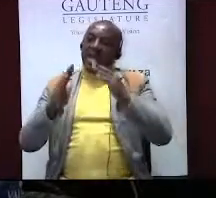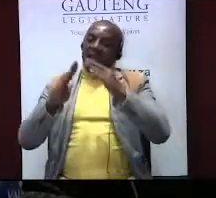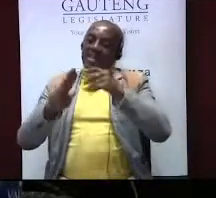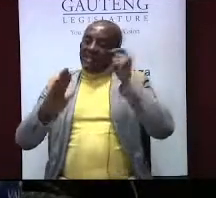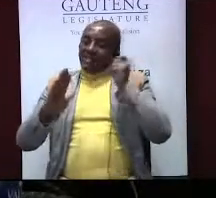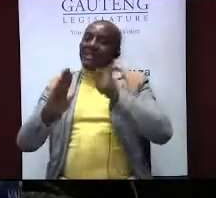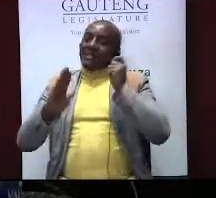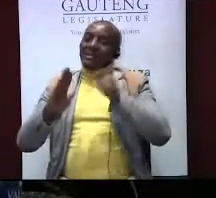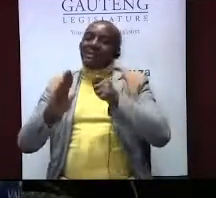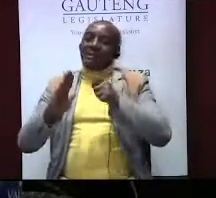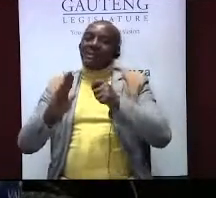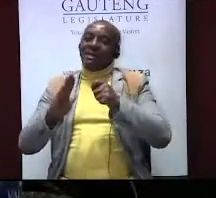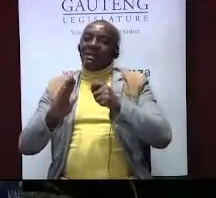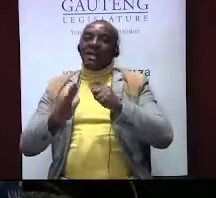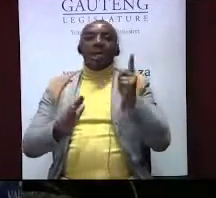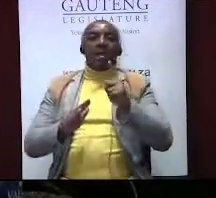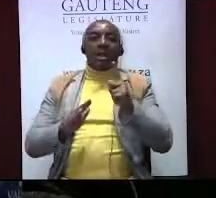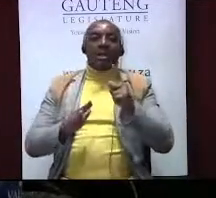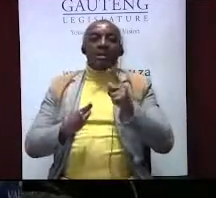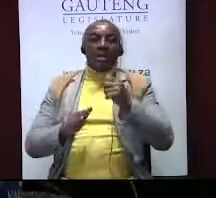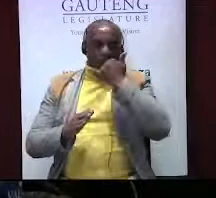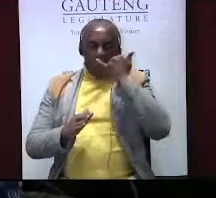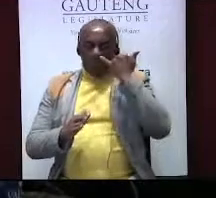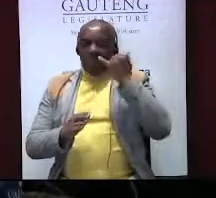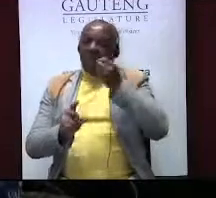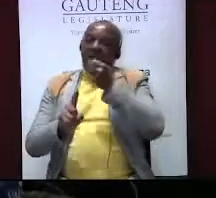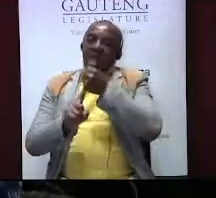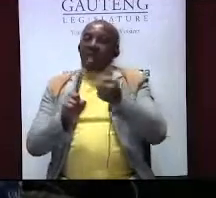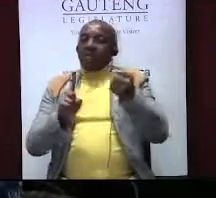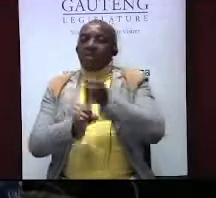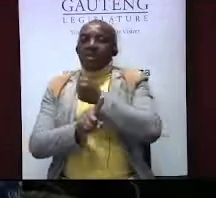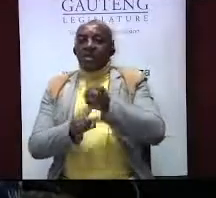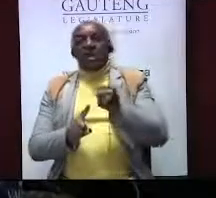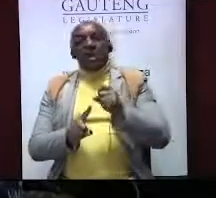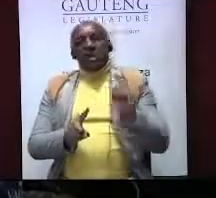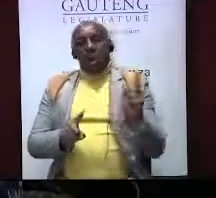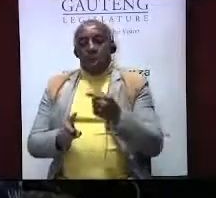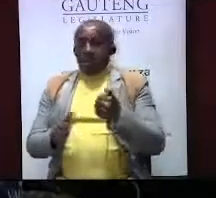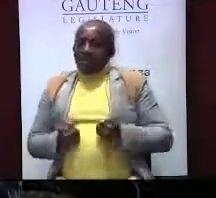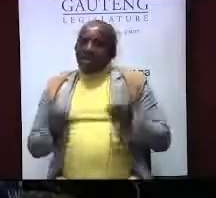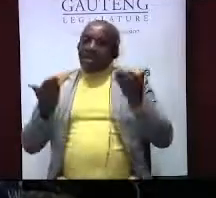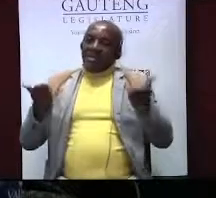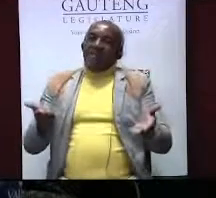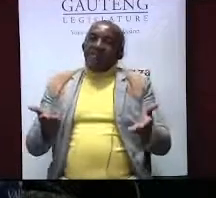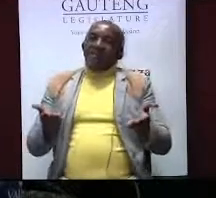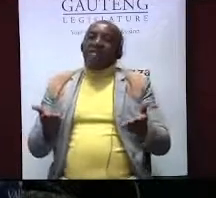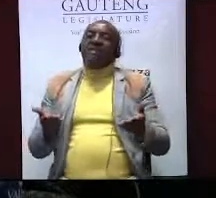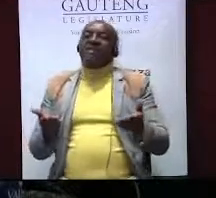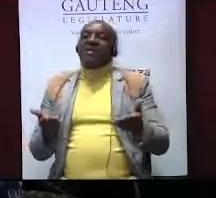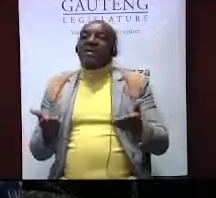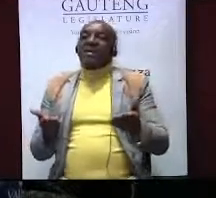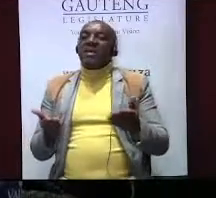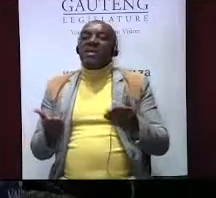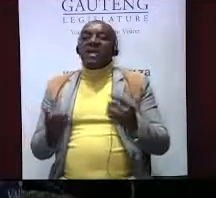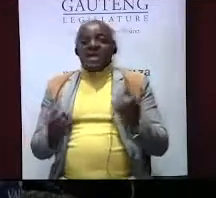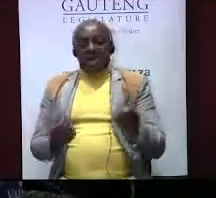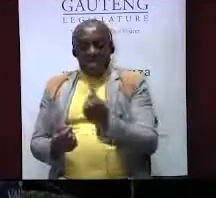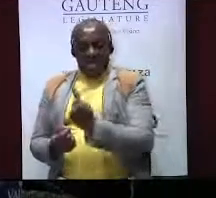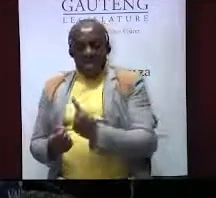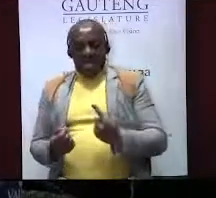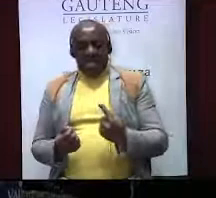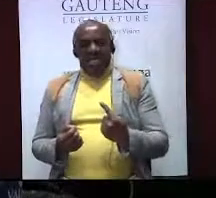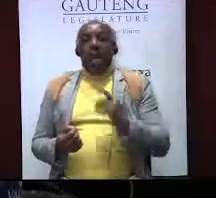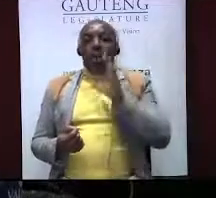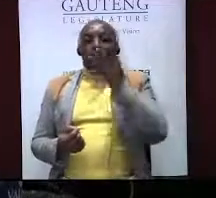of substance abuse. Now all those services had to come to a point of each and everyone having its